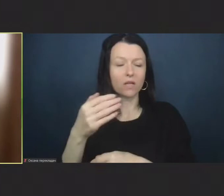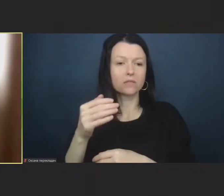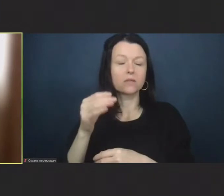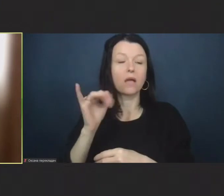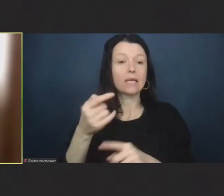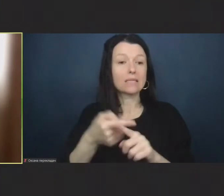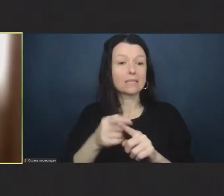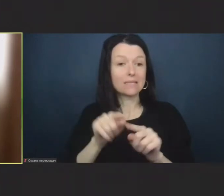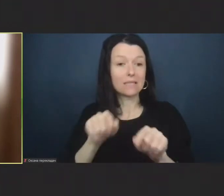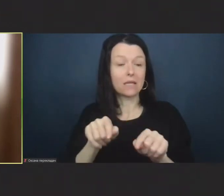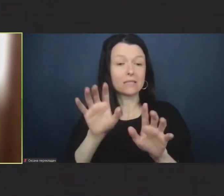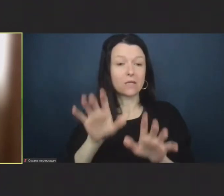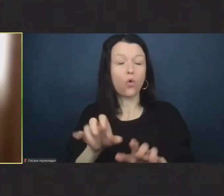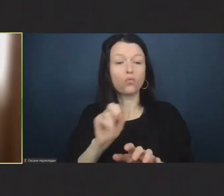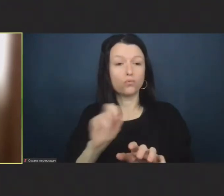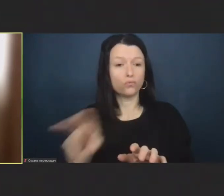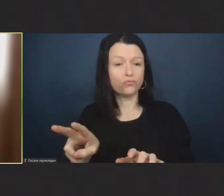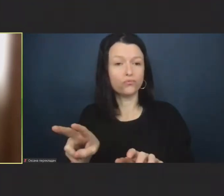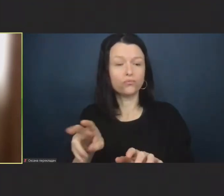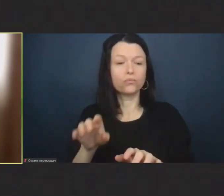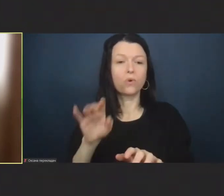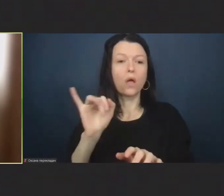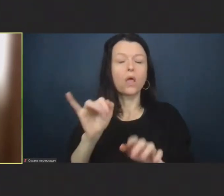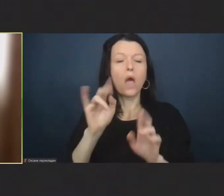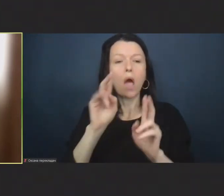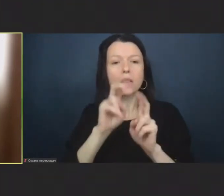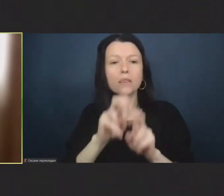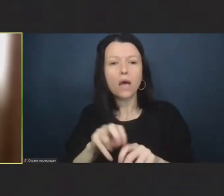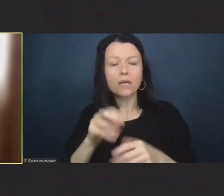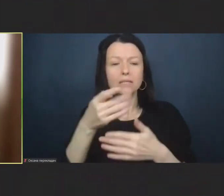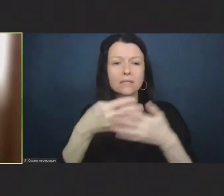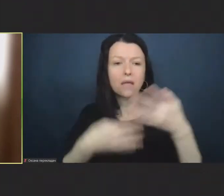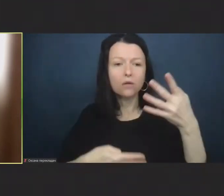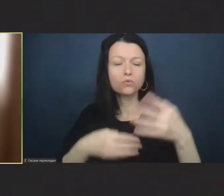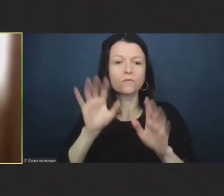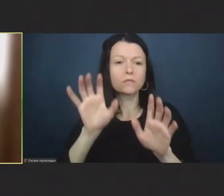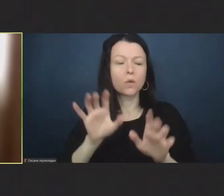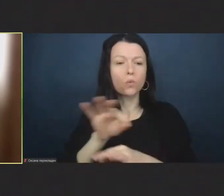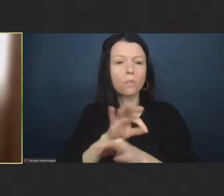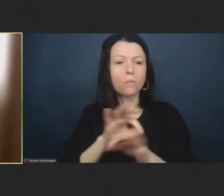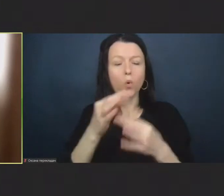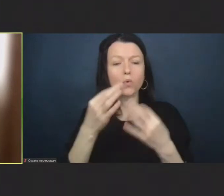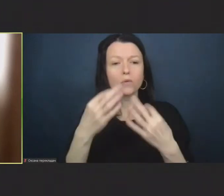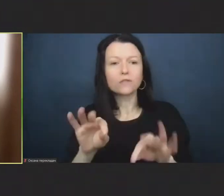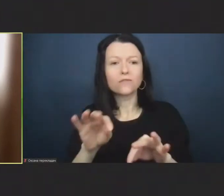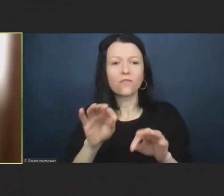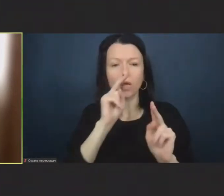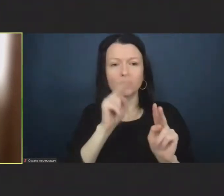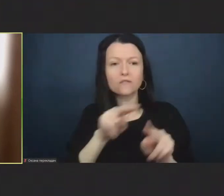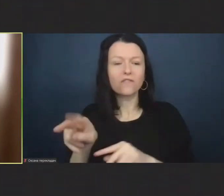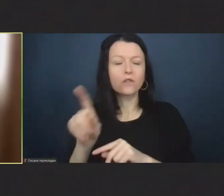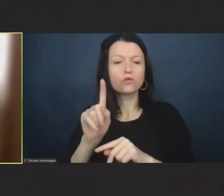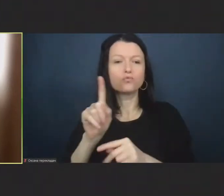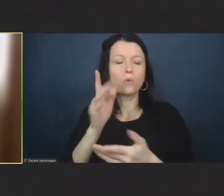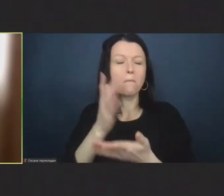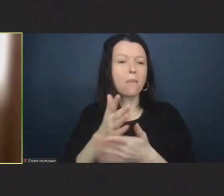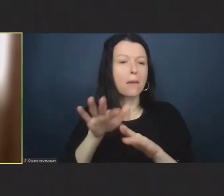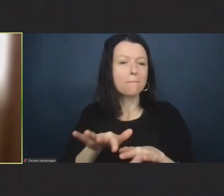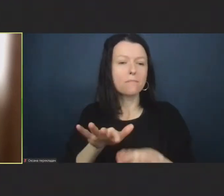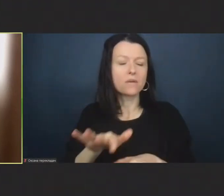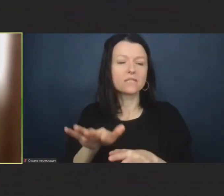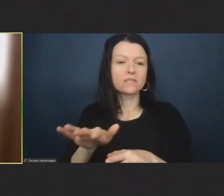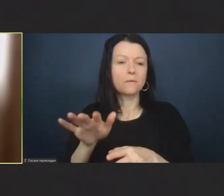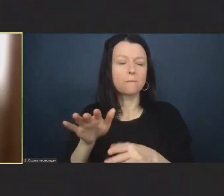according to the disability or some forms of such disabilities. The law must provide for